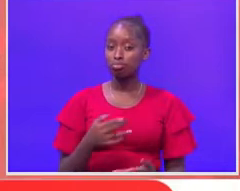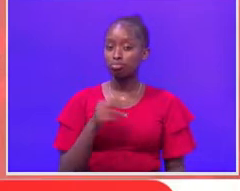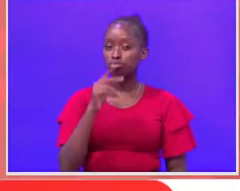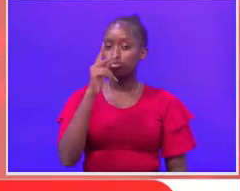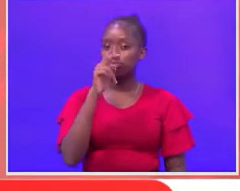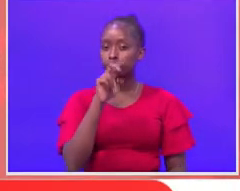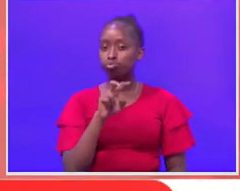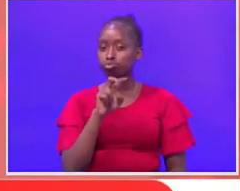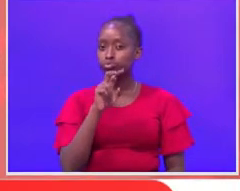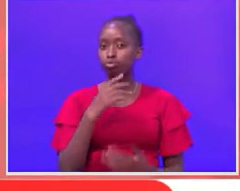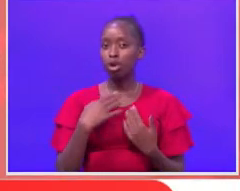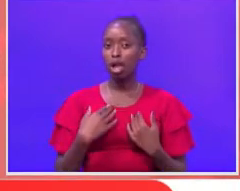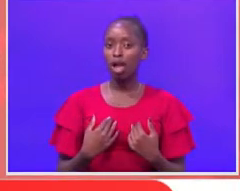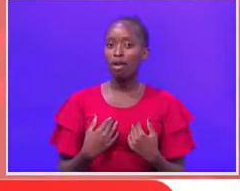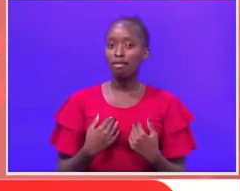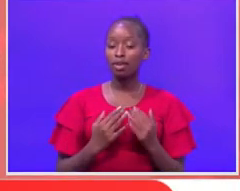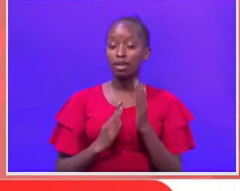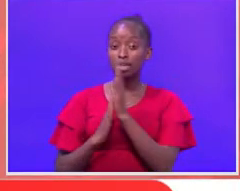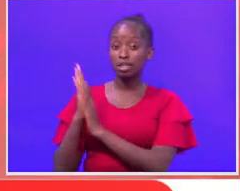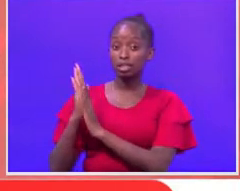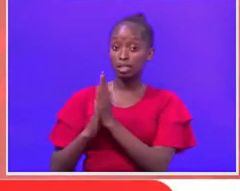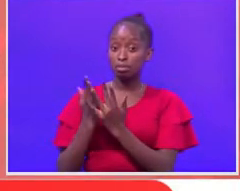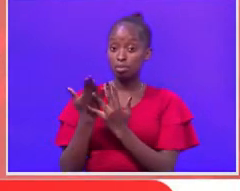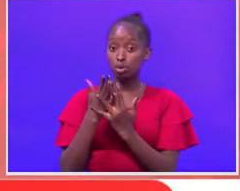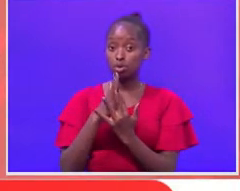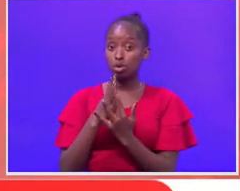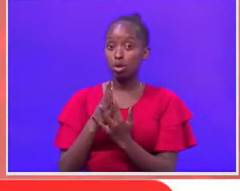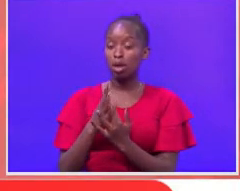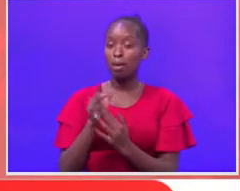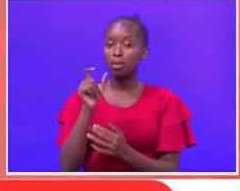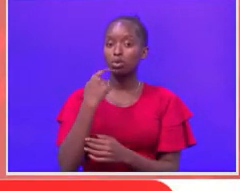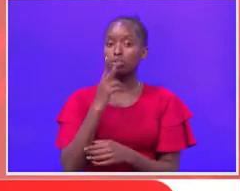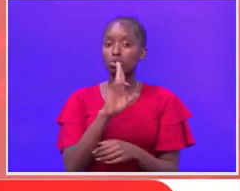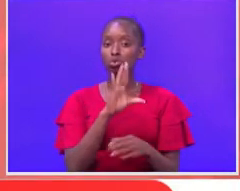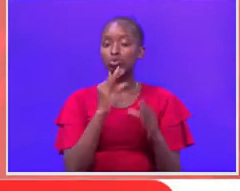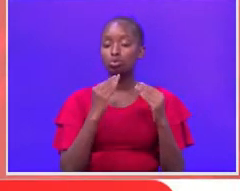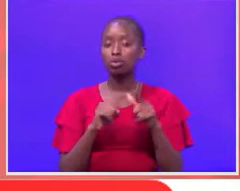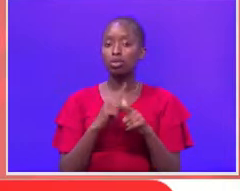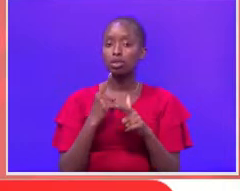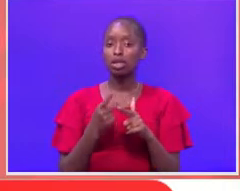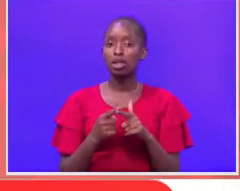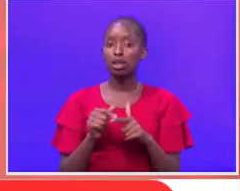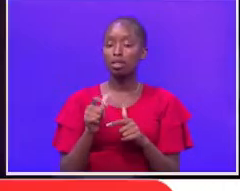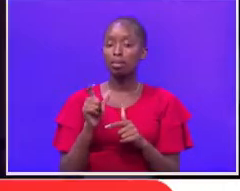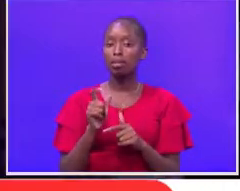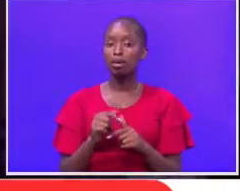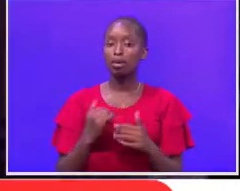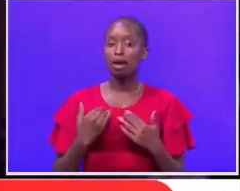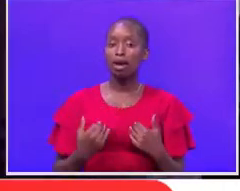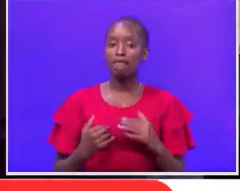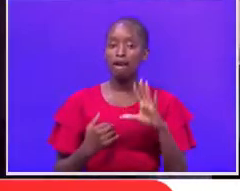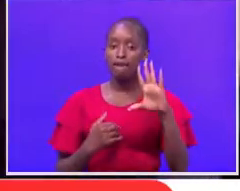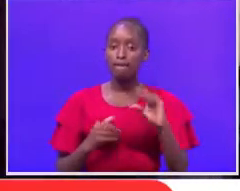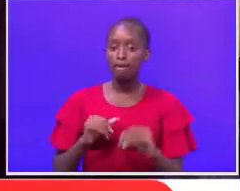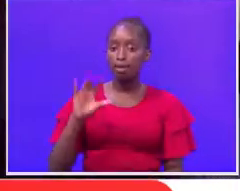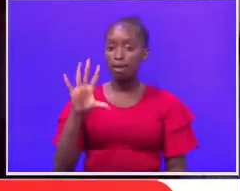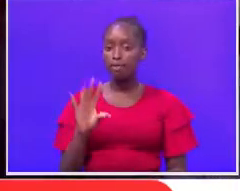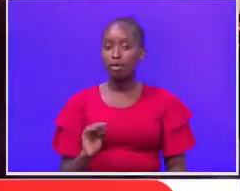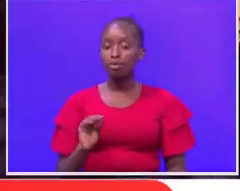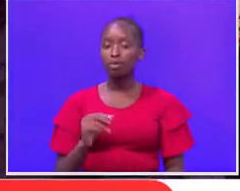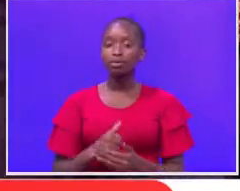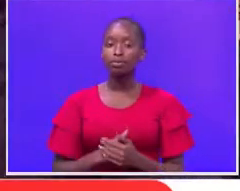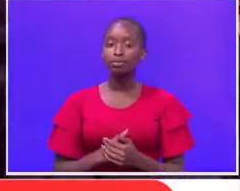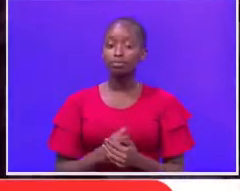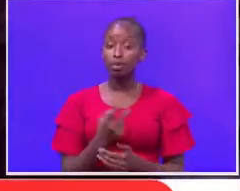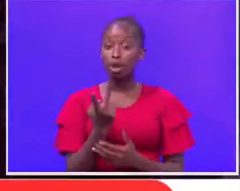between consumer and the wholesale business. It's actually balanced. It's 50-50. However, the true performance